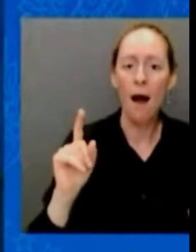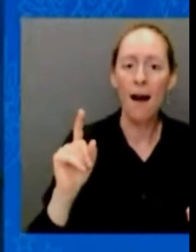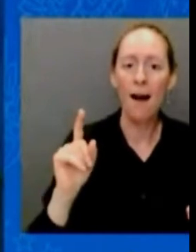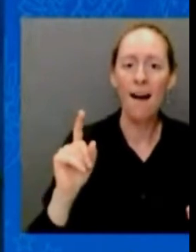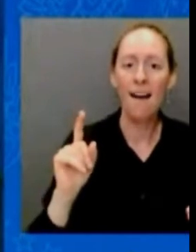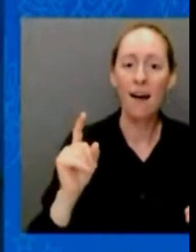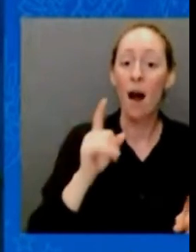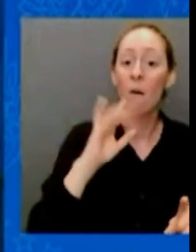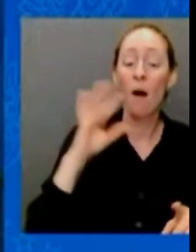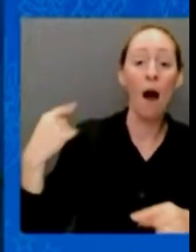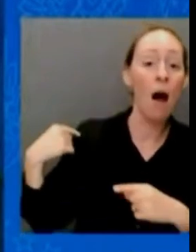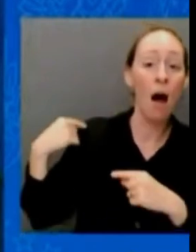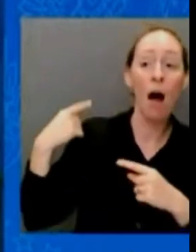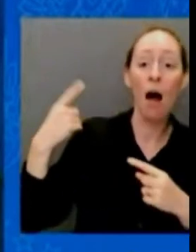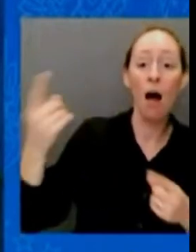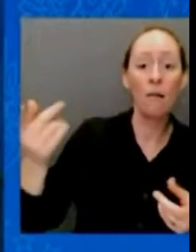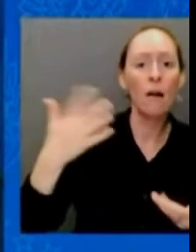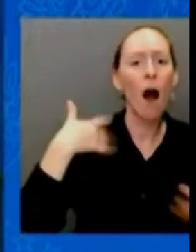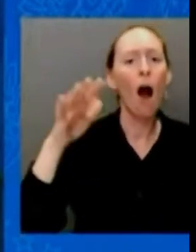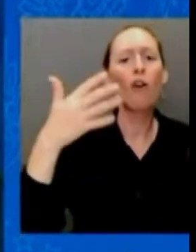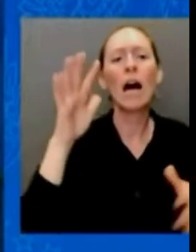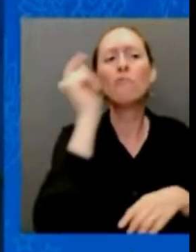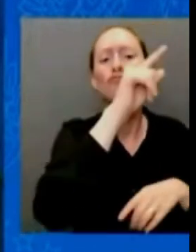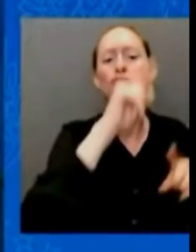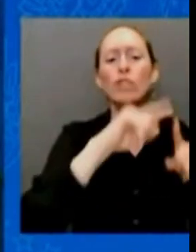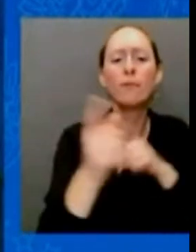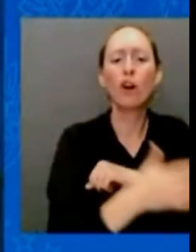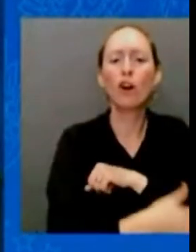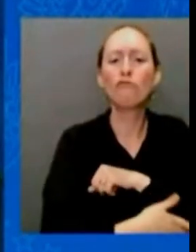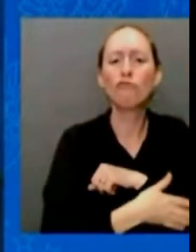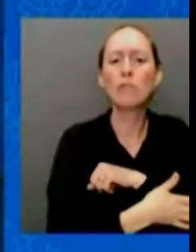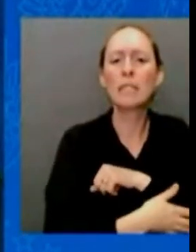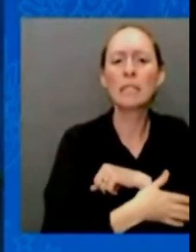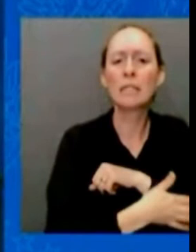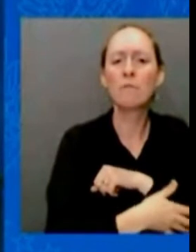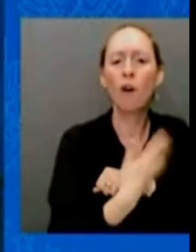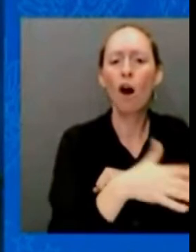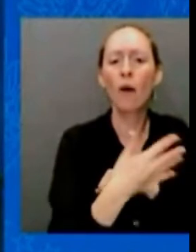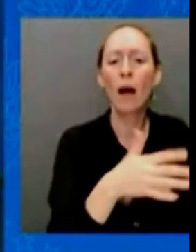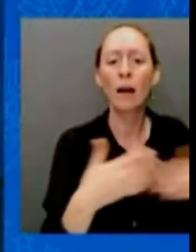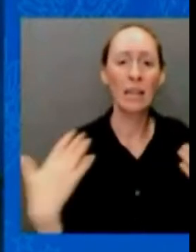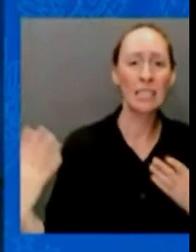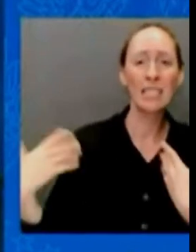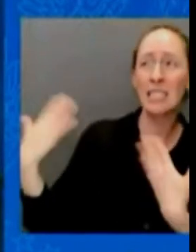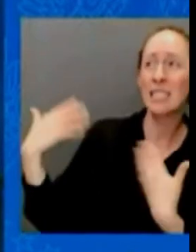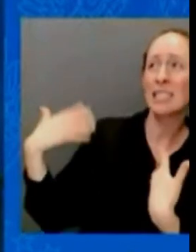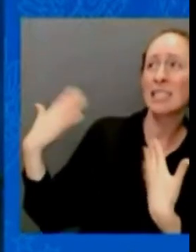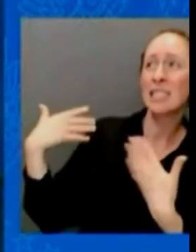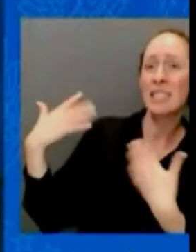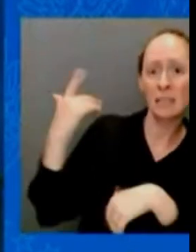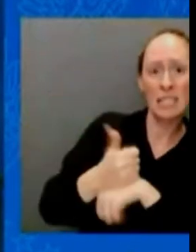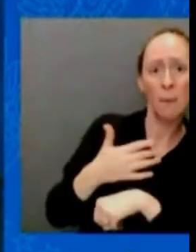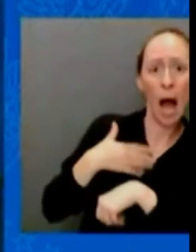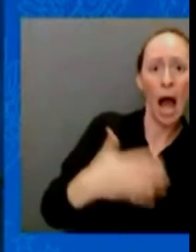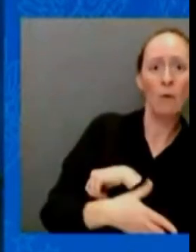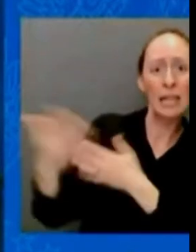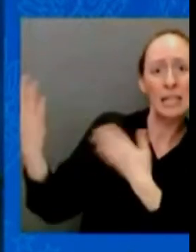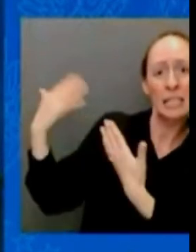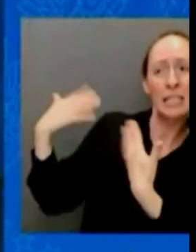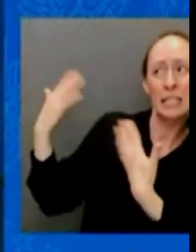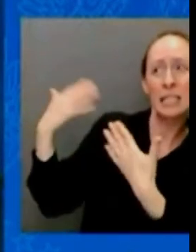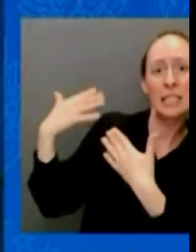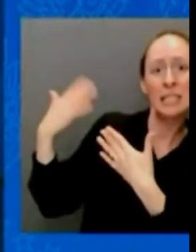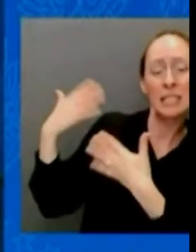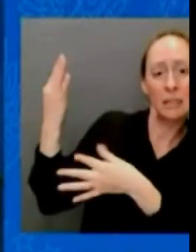transfer semiconductor manufacturing overseas. Without similar public, private, government partnership here in